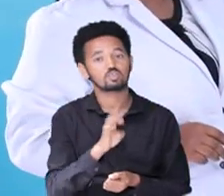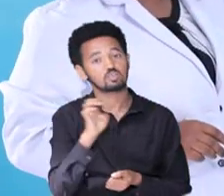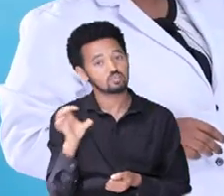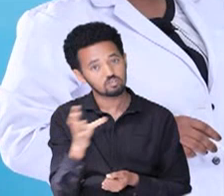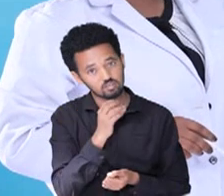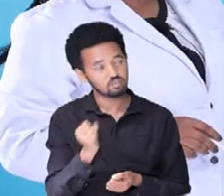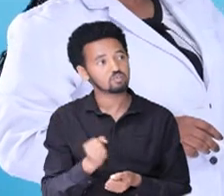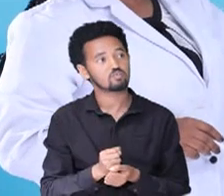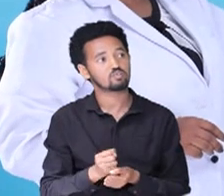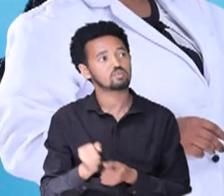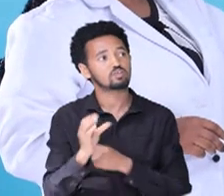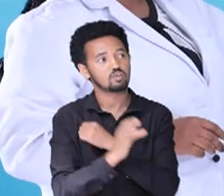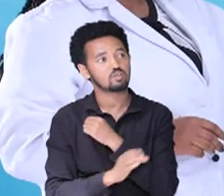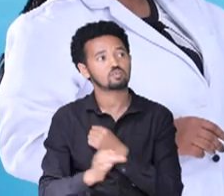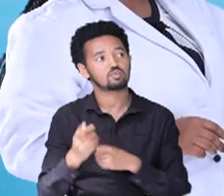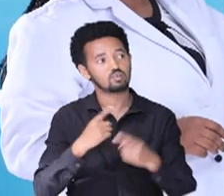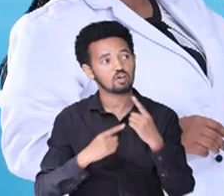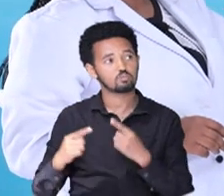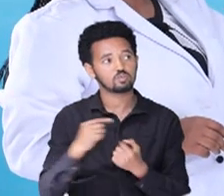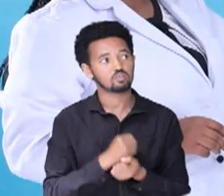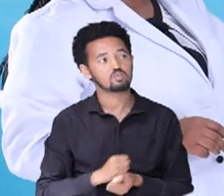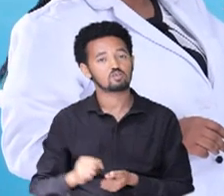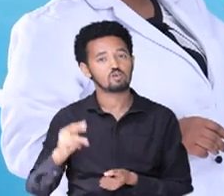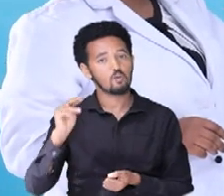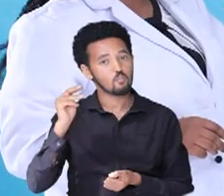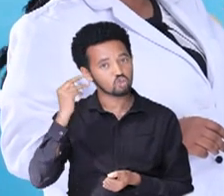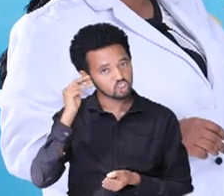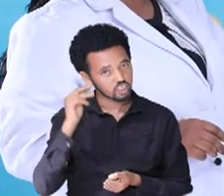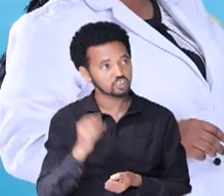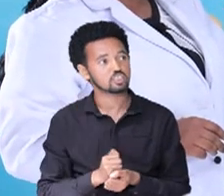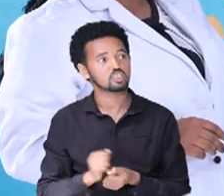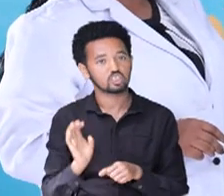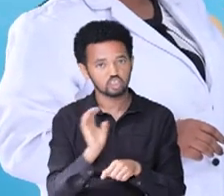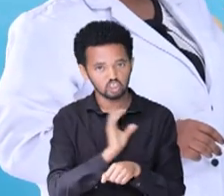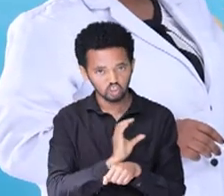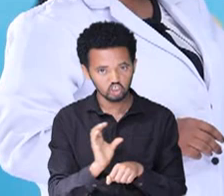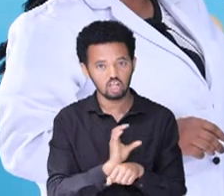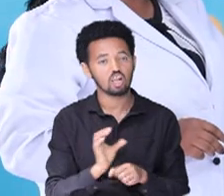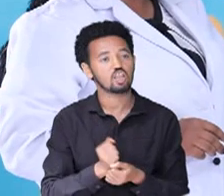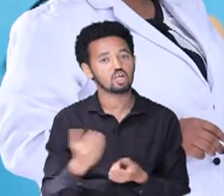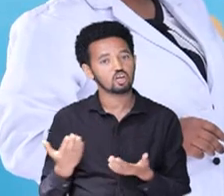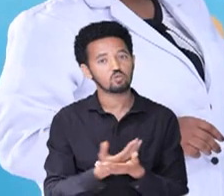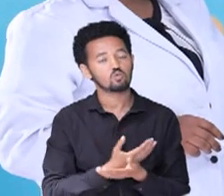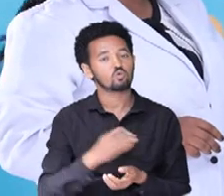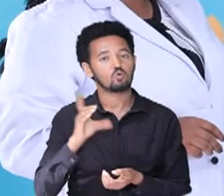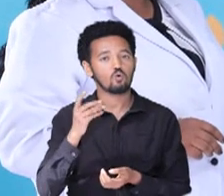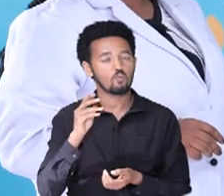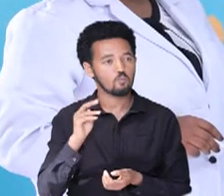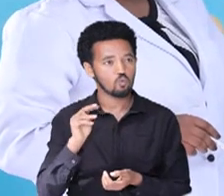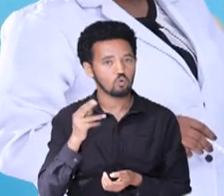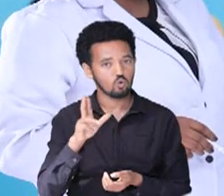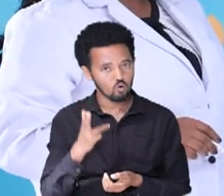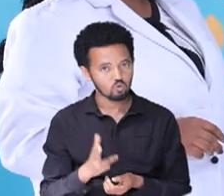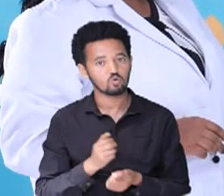Densely populated countries of Africa are Mauritius, Mayotte, Seychelles, Reunion, Comoros,